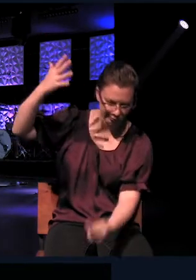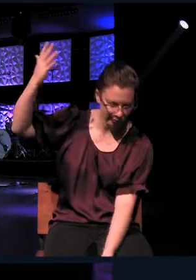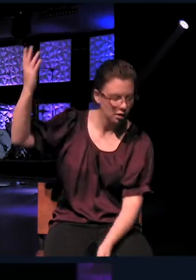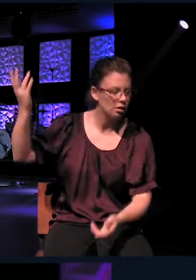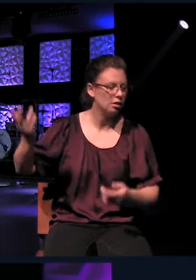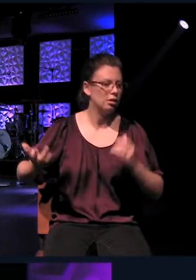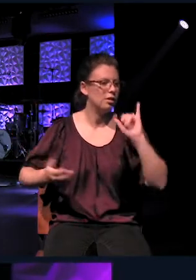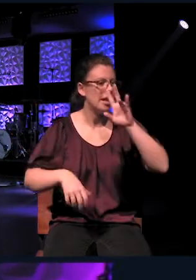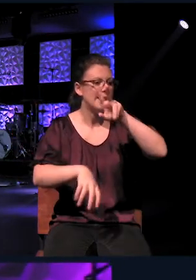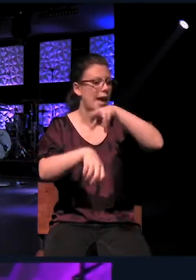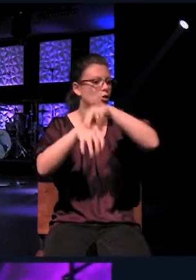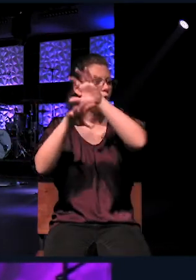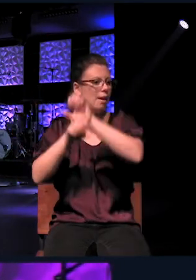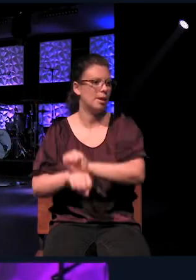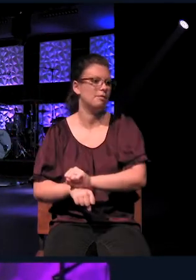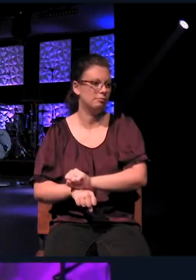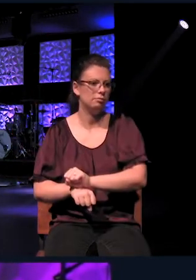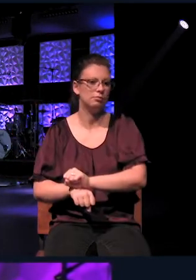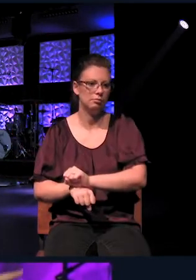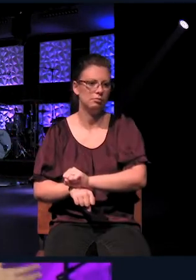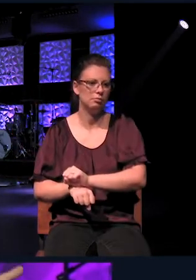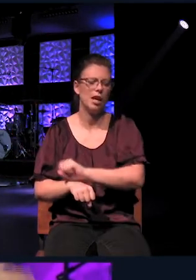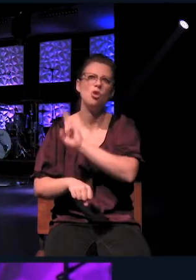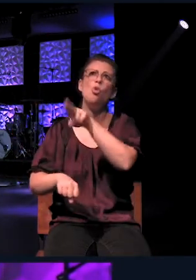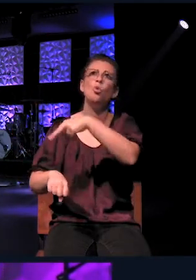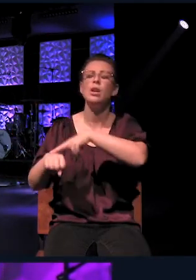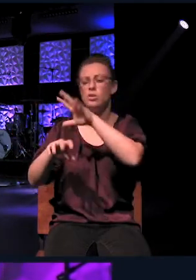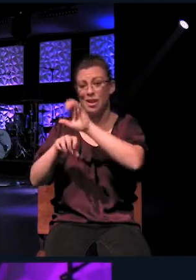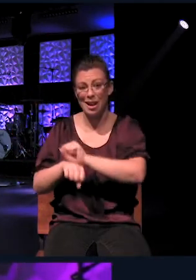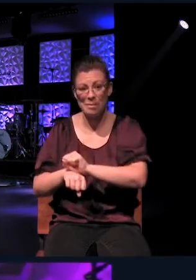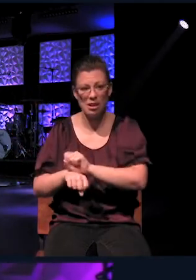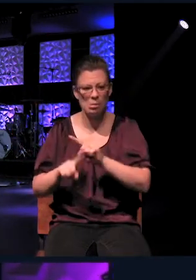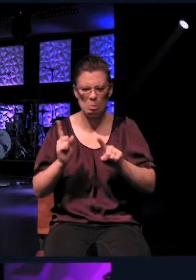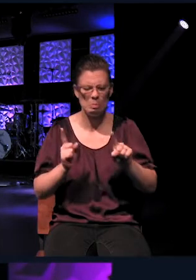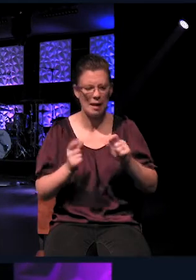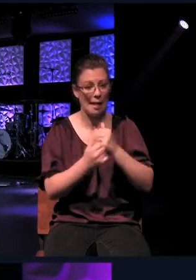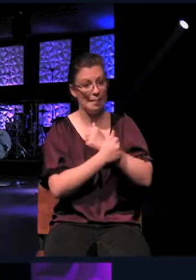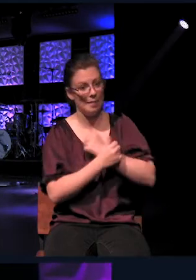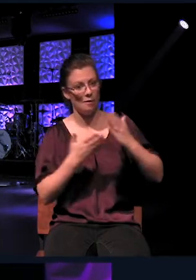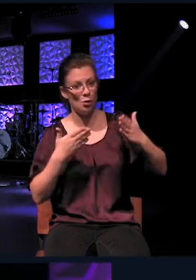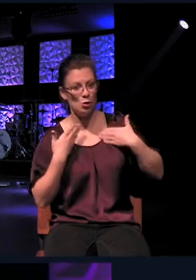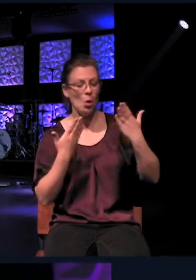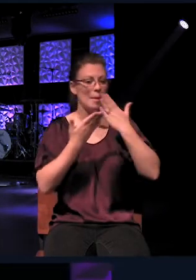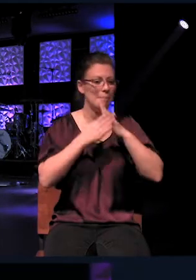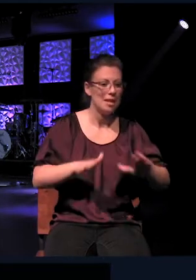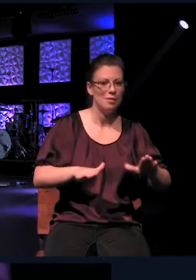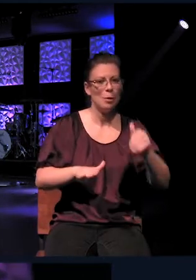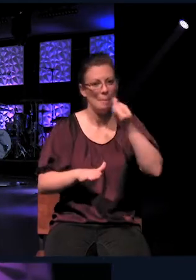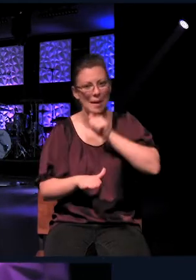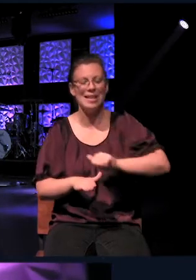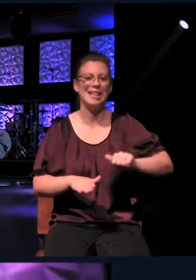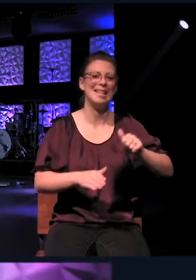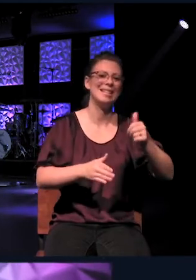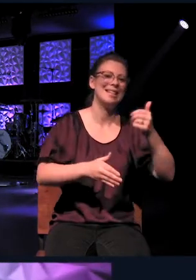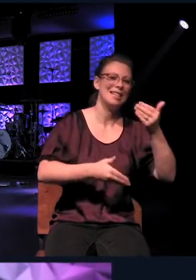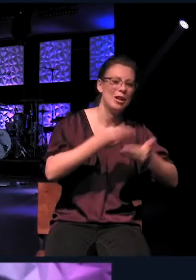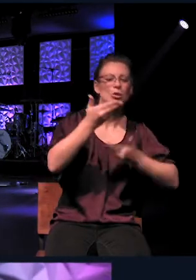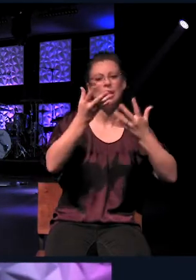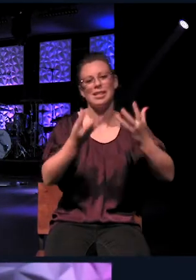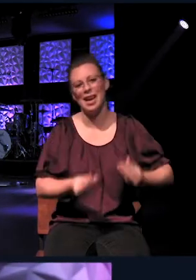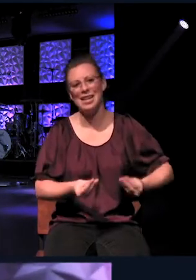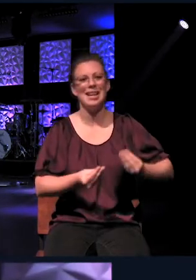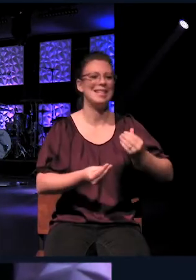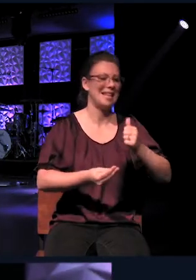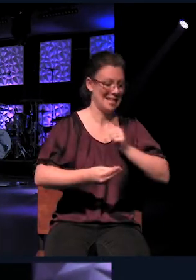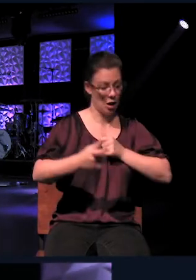all come naturally. And for some reason, love, joy, peace, patience, kindness, goodness, faithfulness, gentleness, and self-control